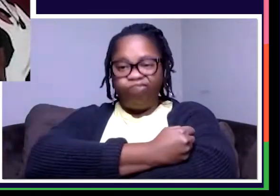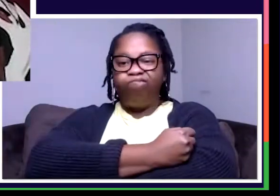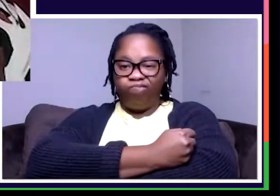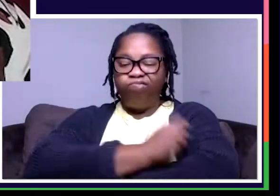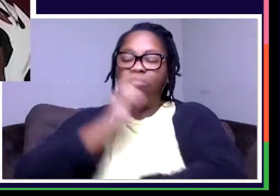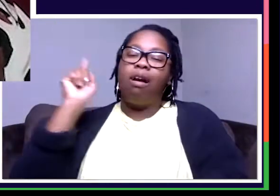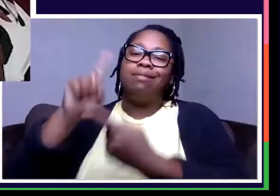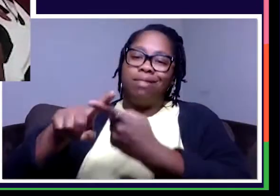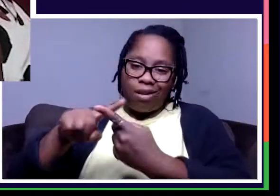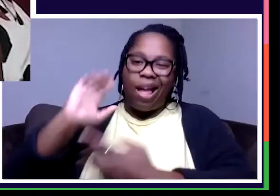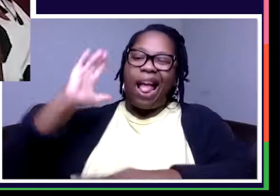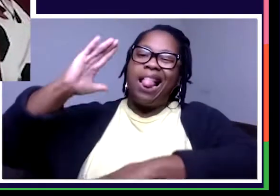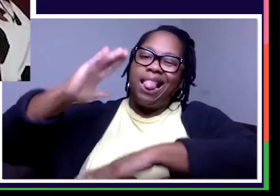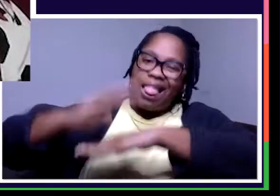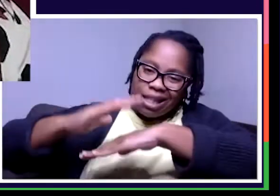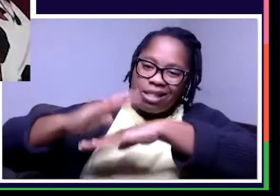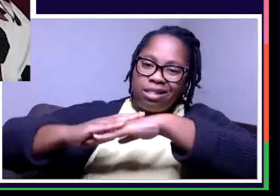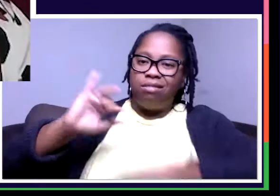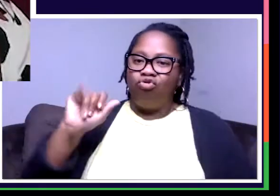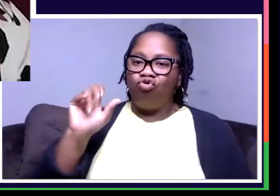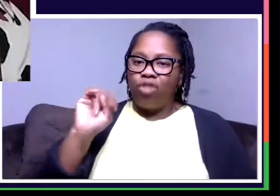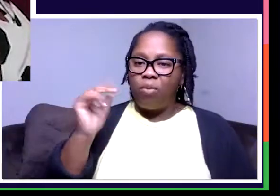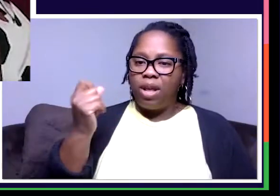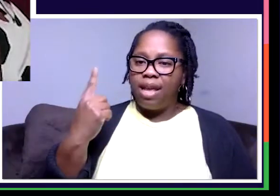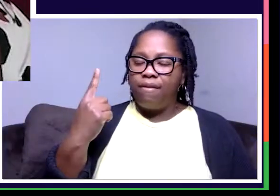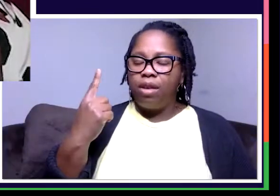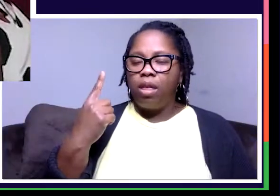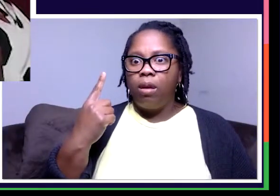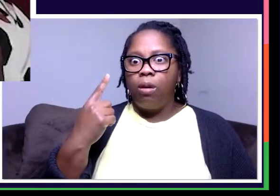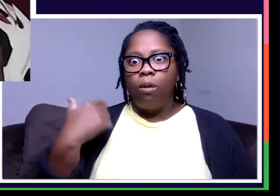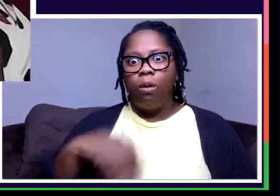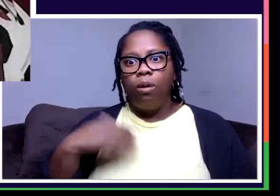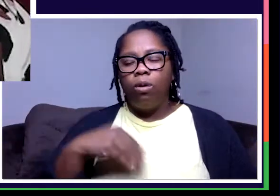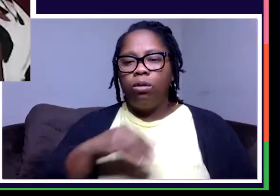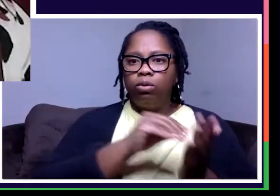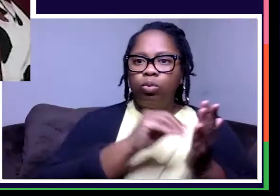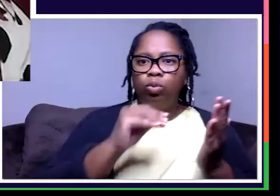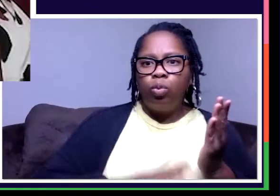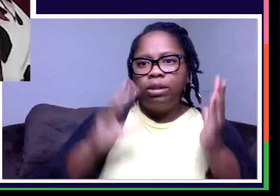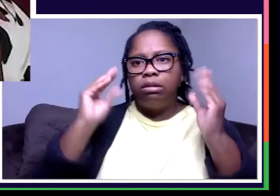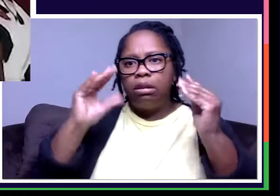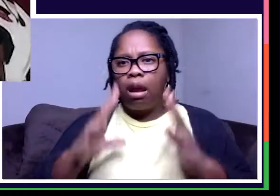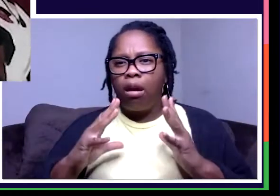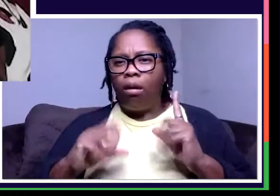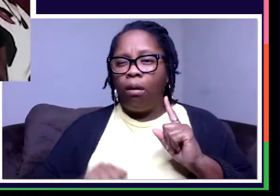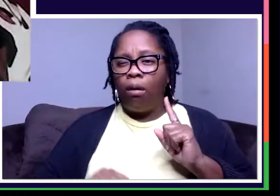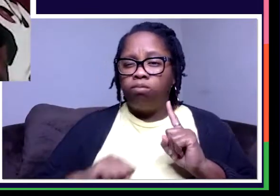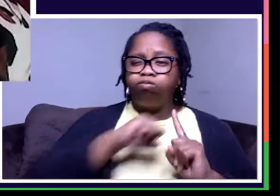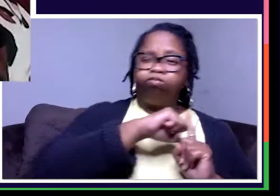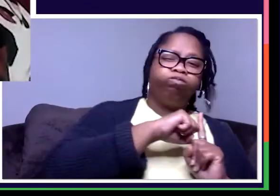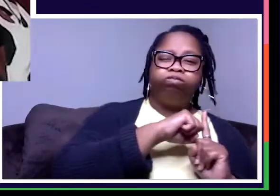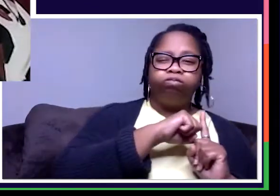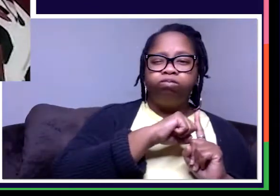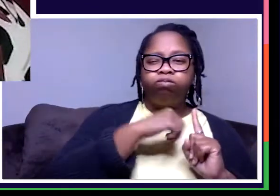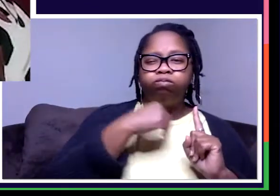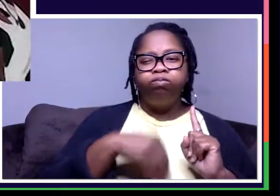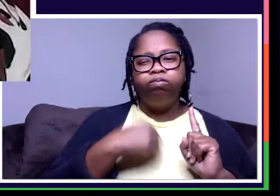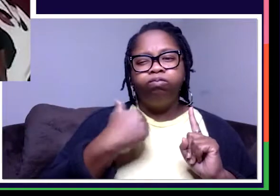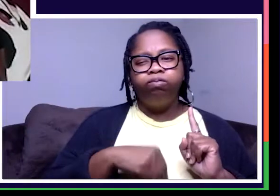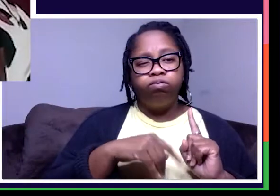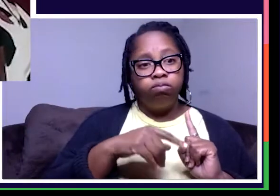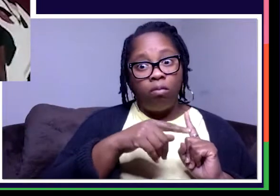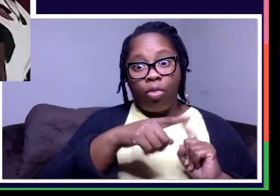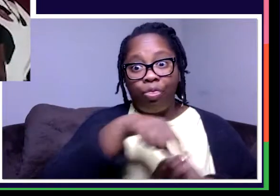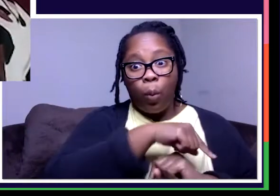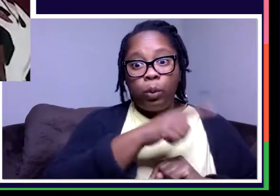care services until at least January 11th. This was a tough blow to students and